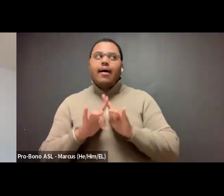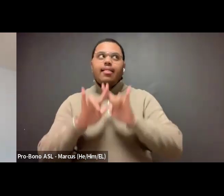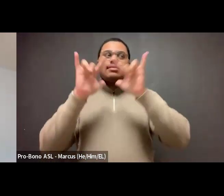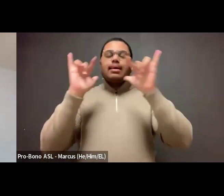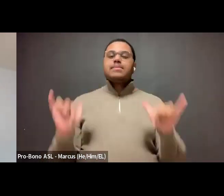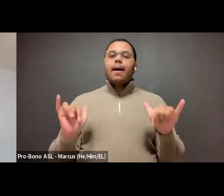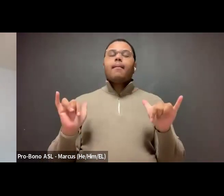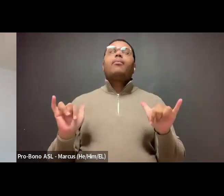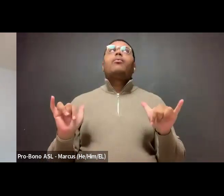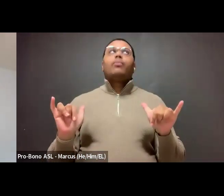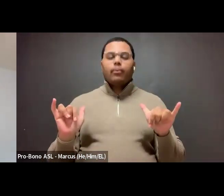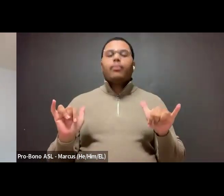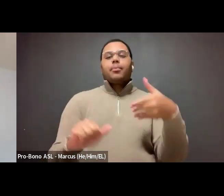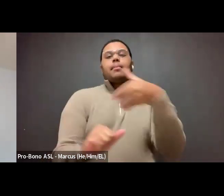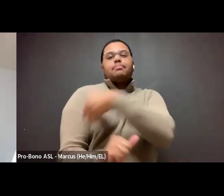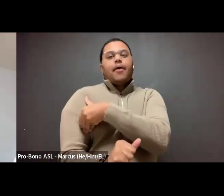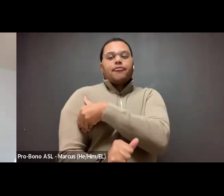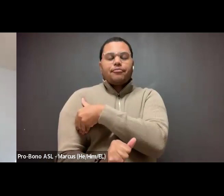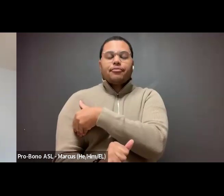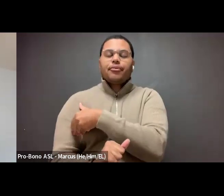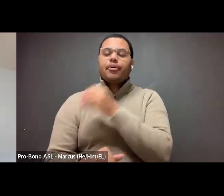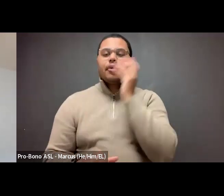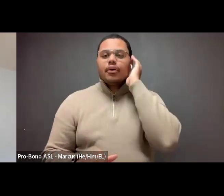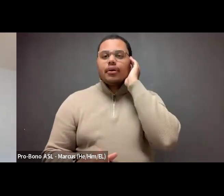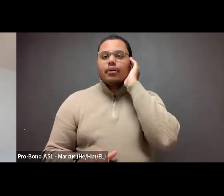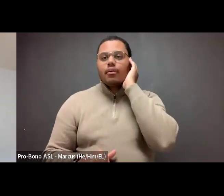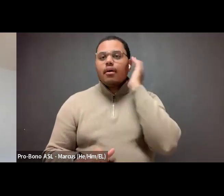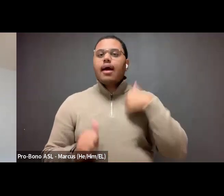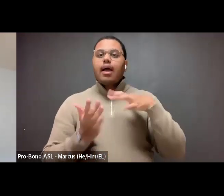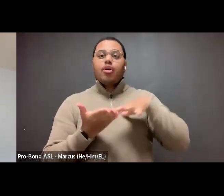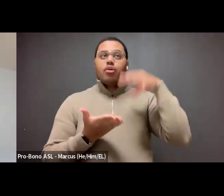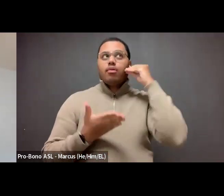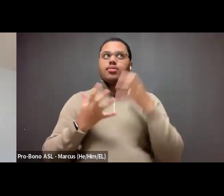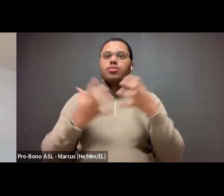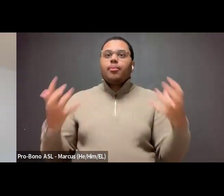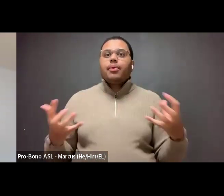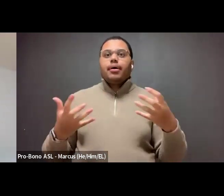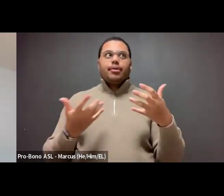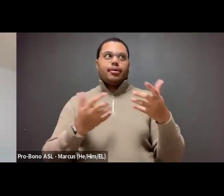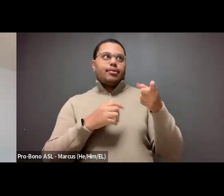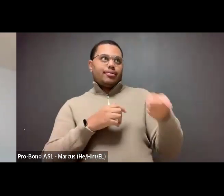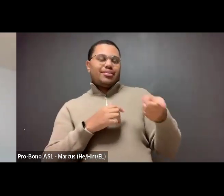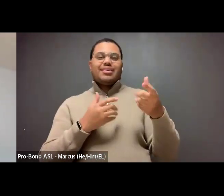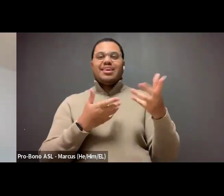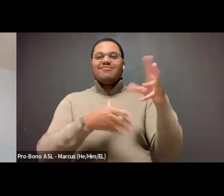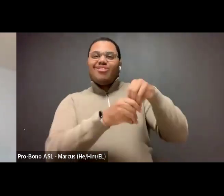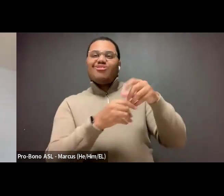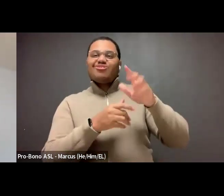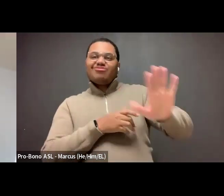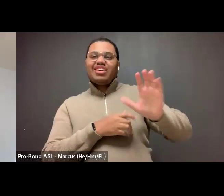So powerful. And so I learned so much from being in Kimberly's room, and that's what this is about.